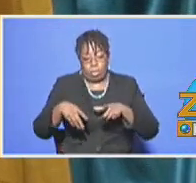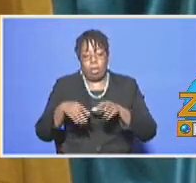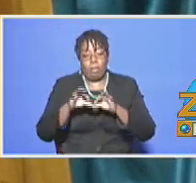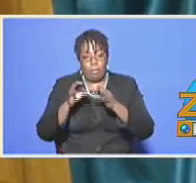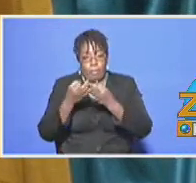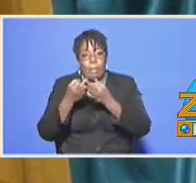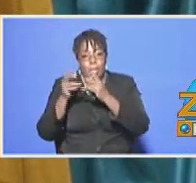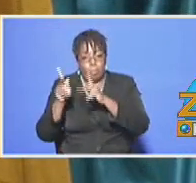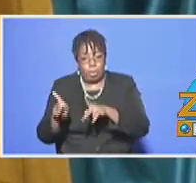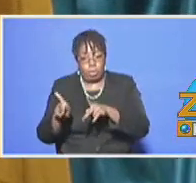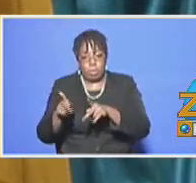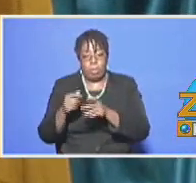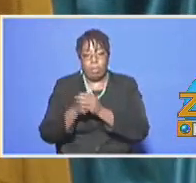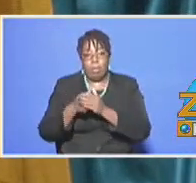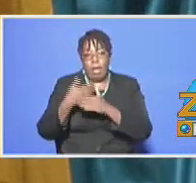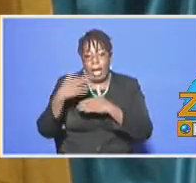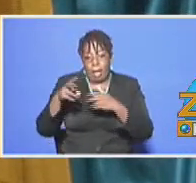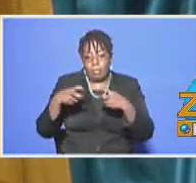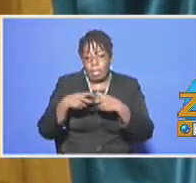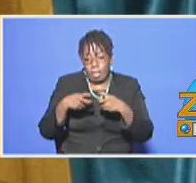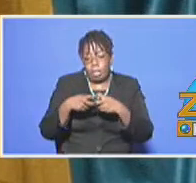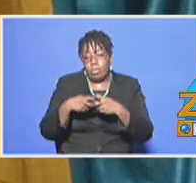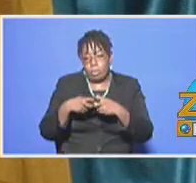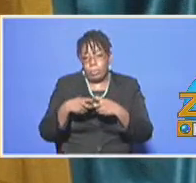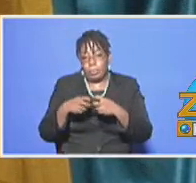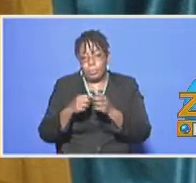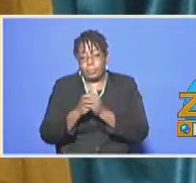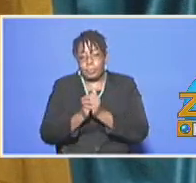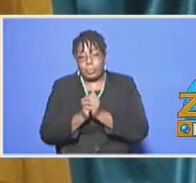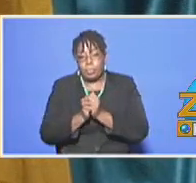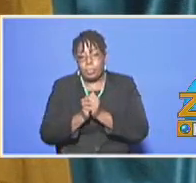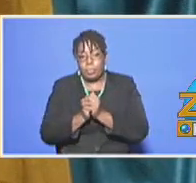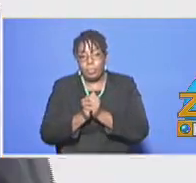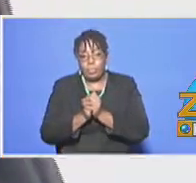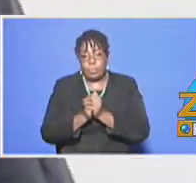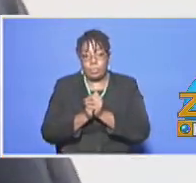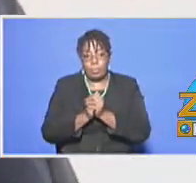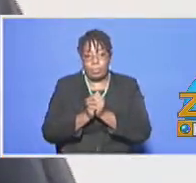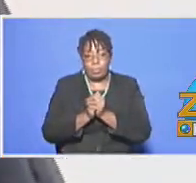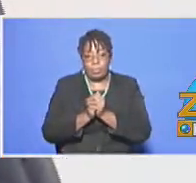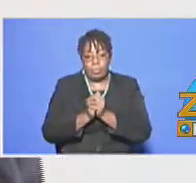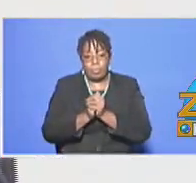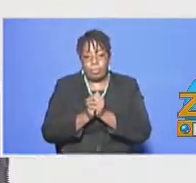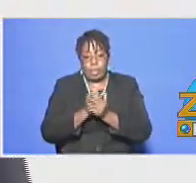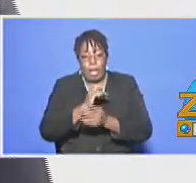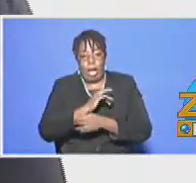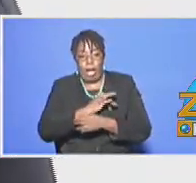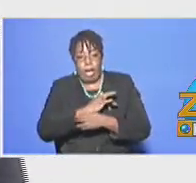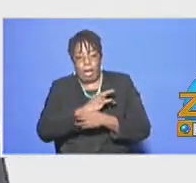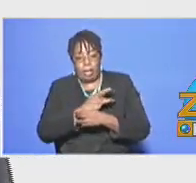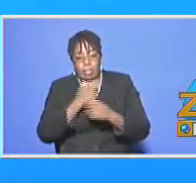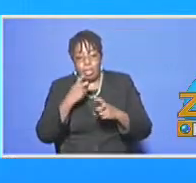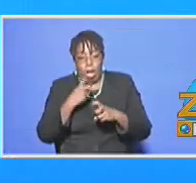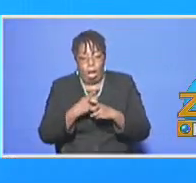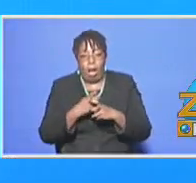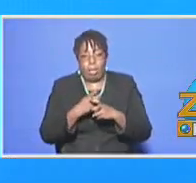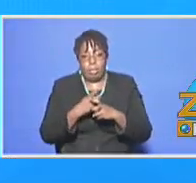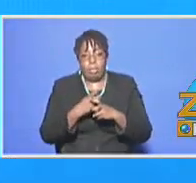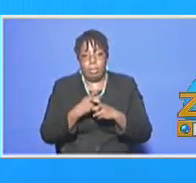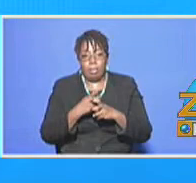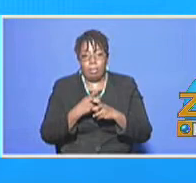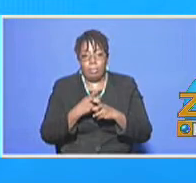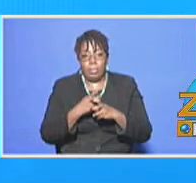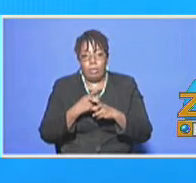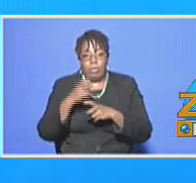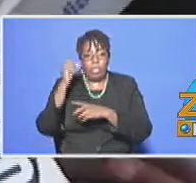a fatal shock. Antoinette Smith has the details. A hard pill to swallow for the family of marine